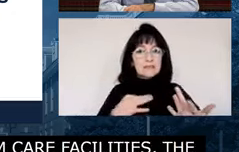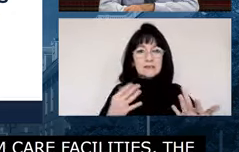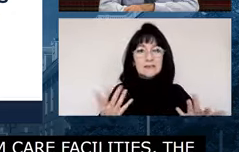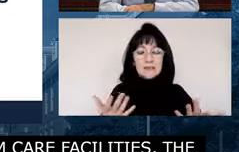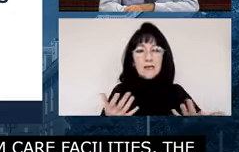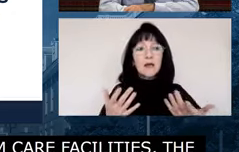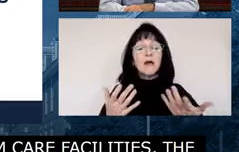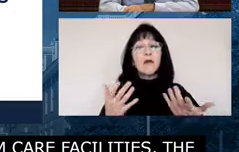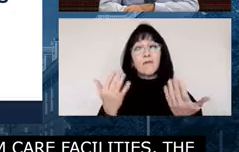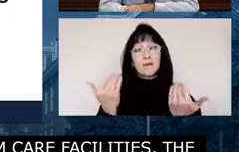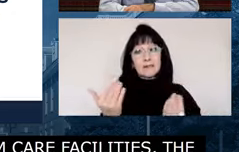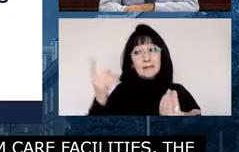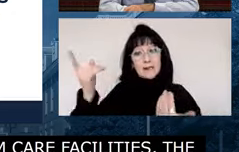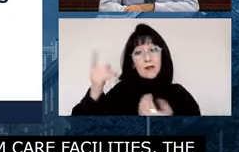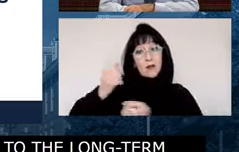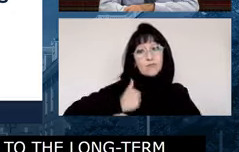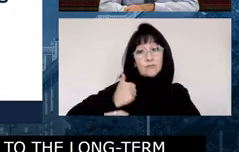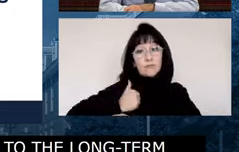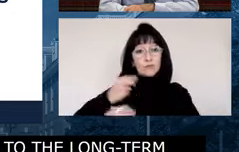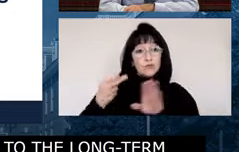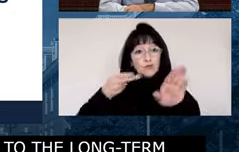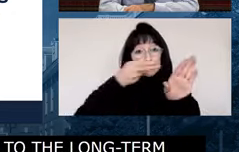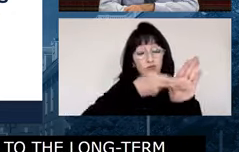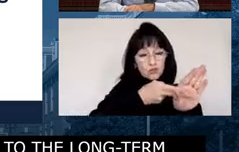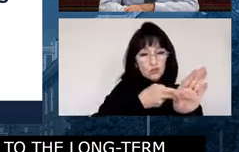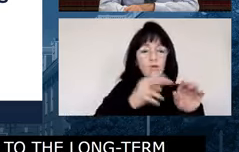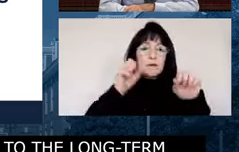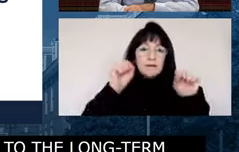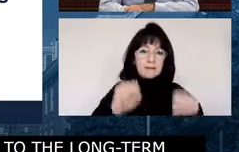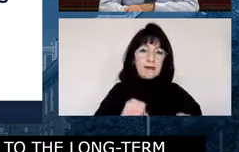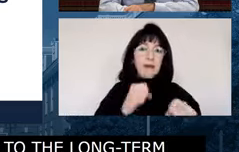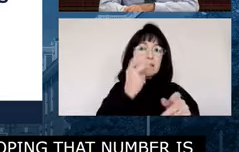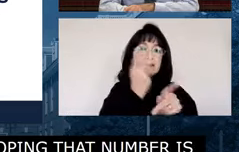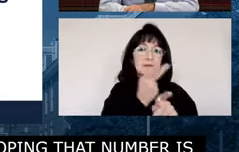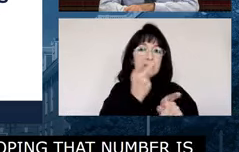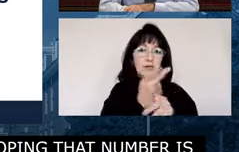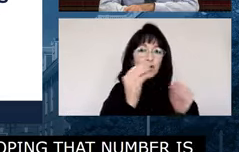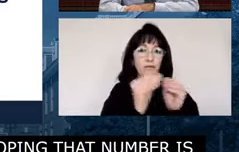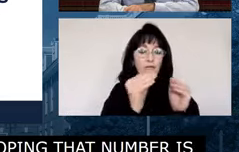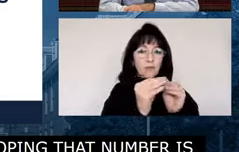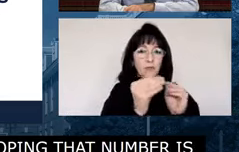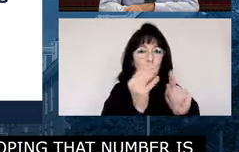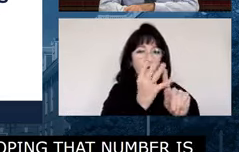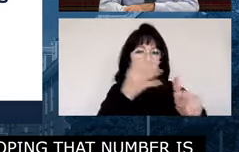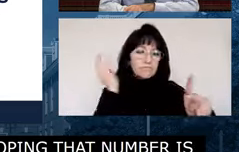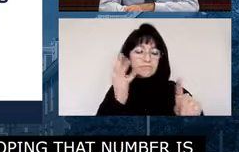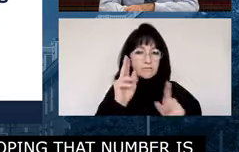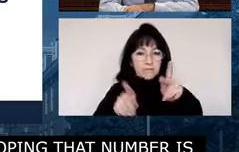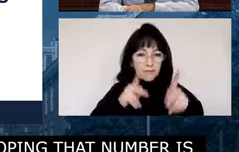next weeks. Those CNA trained guardsmen and women arrived